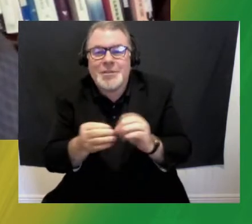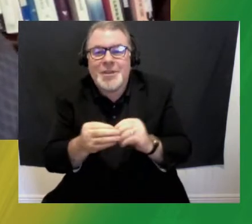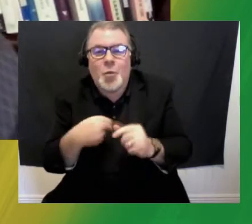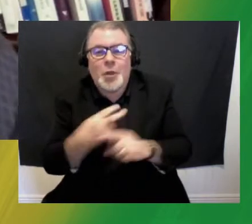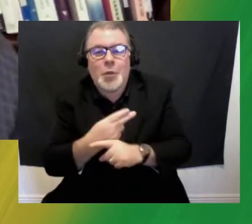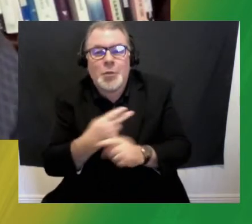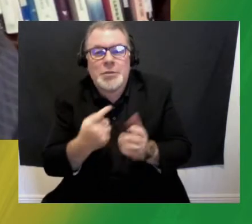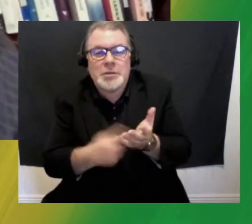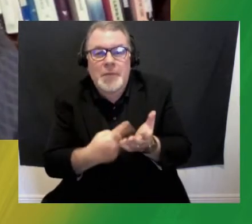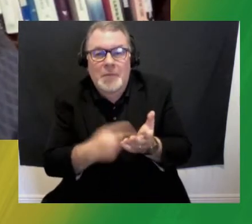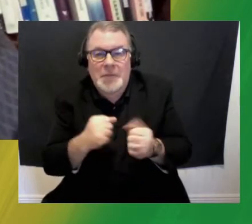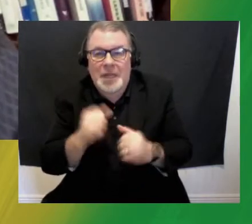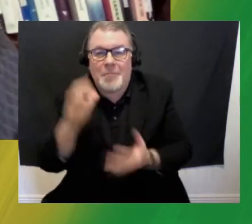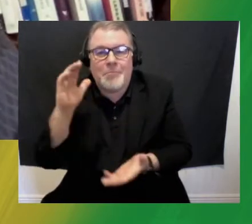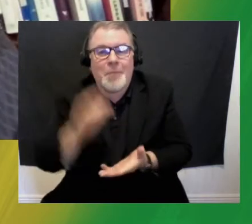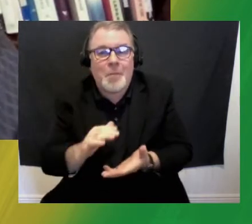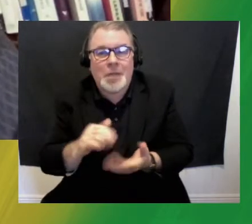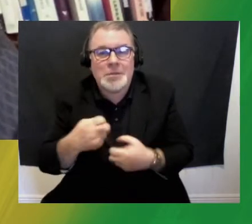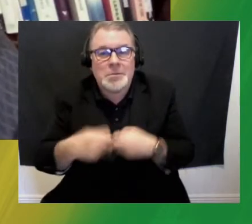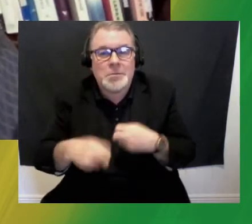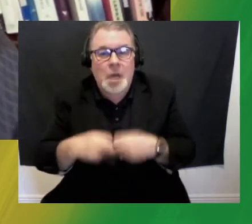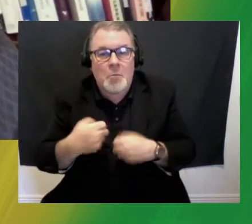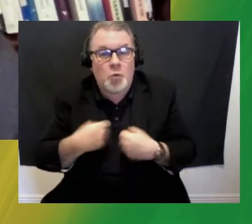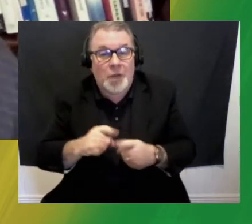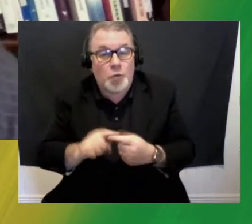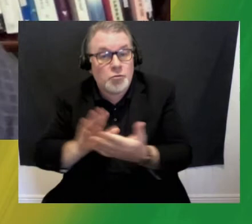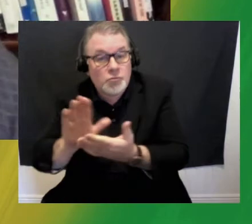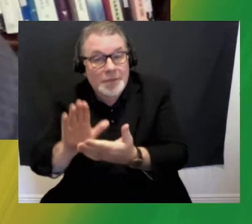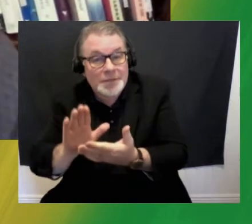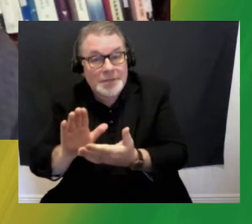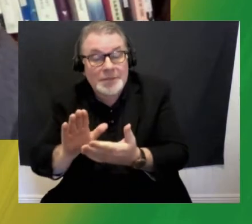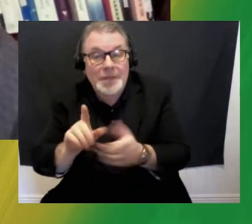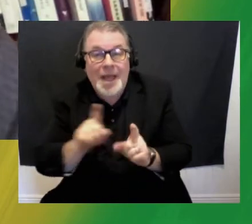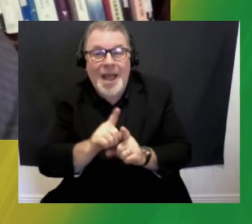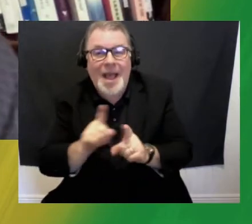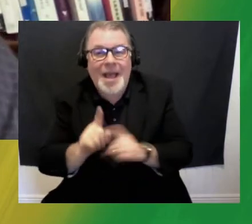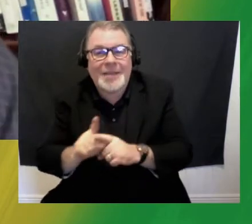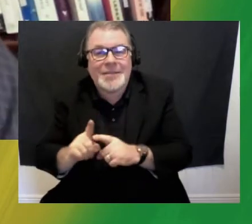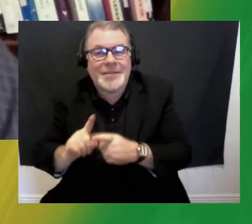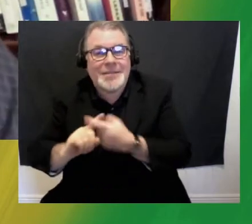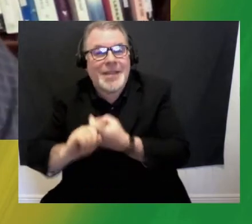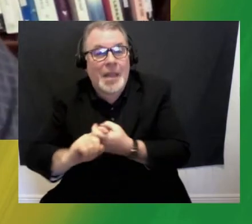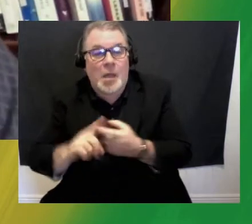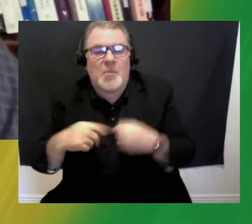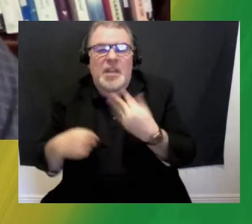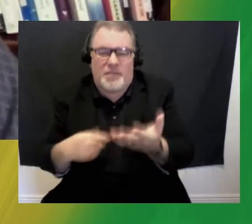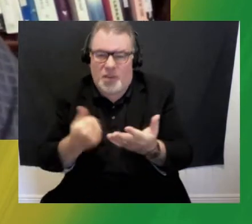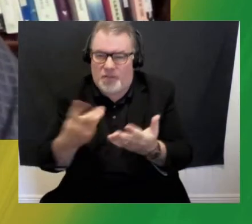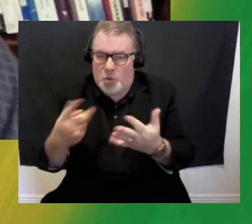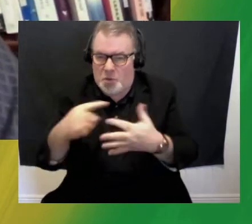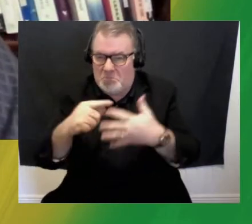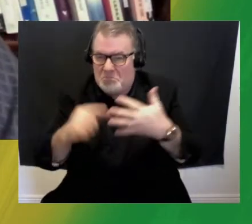actually minimize the problem that we're trying to address as allies. So let me give you a few examples of what I mean.